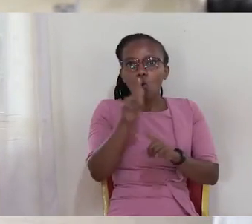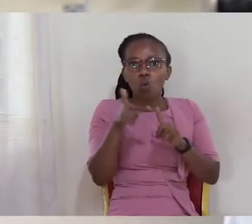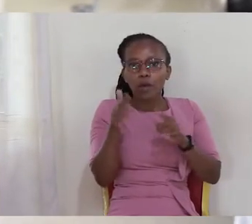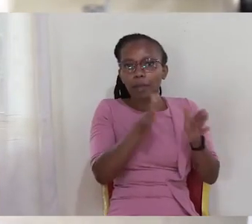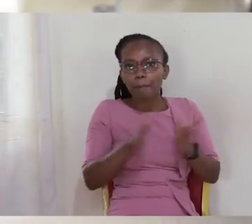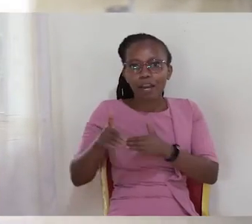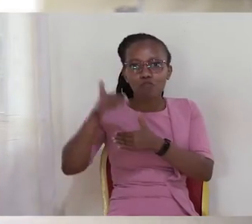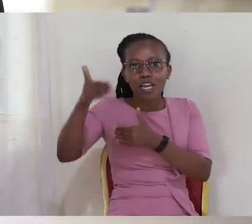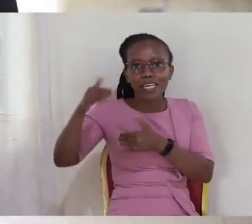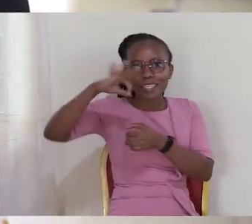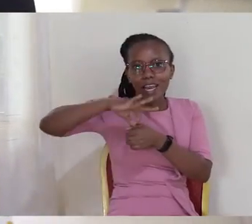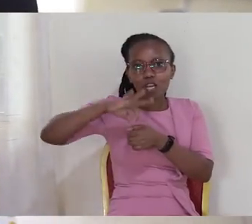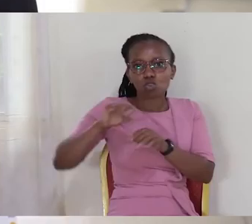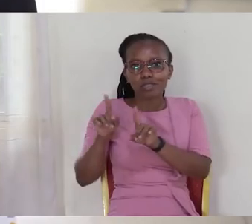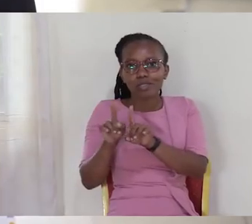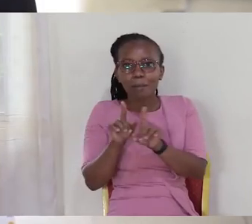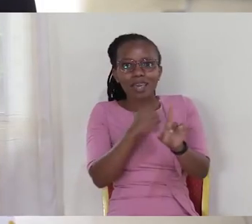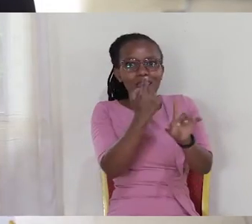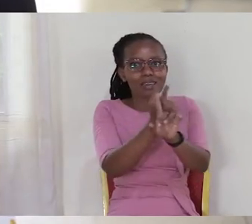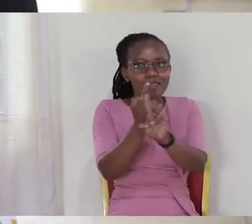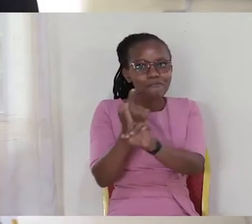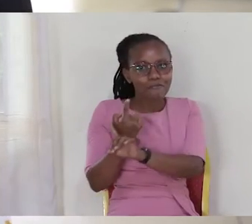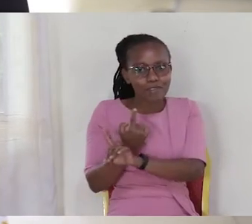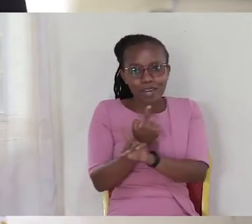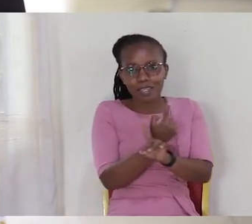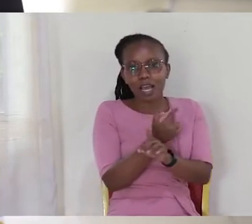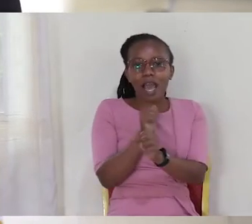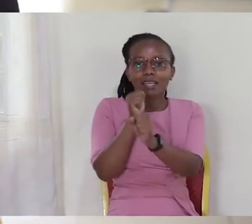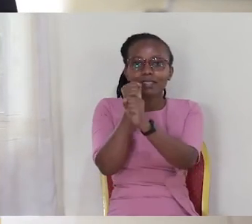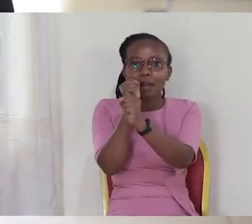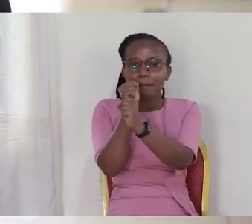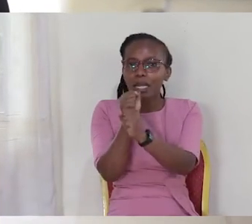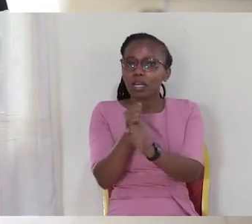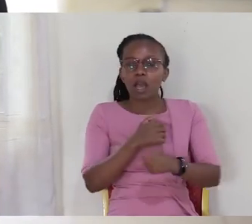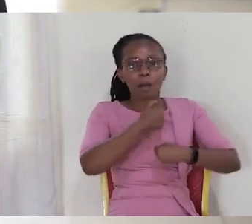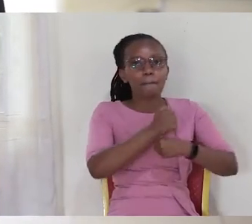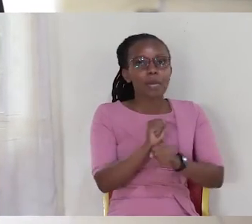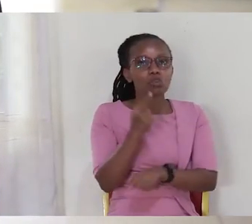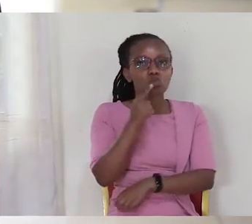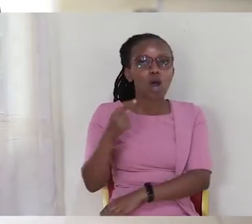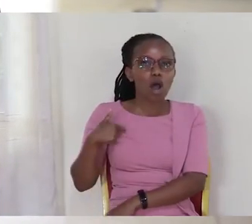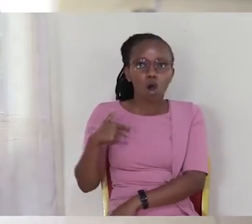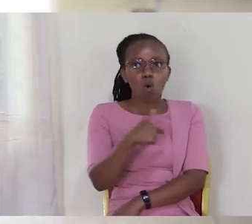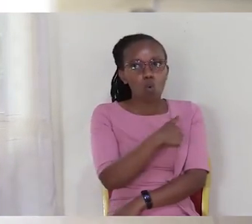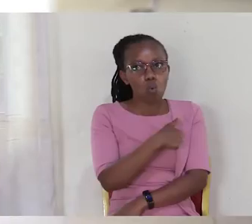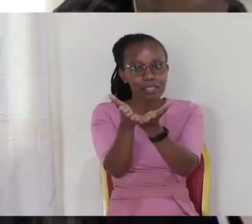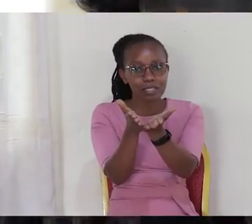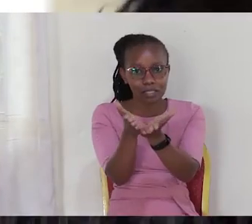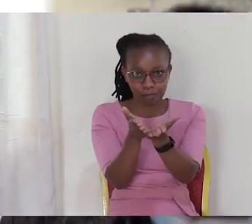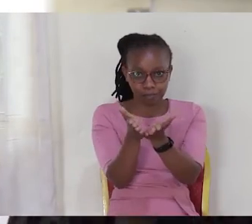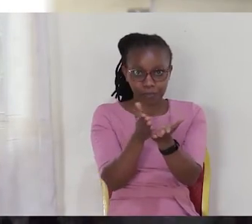coming elections, and also in our different assignments to just ensure that we deliver within the